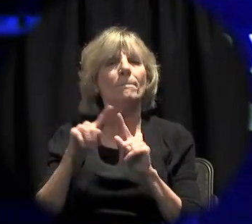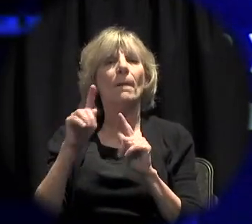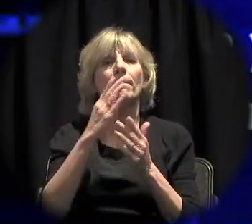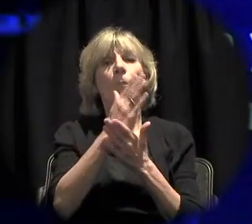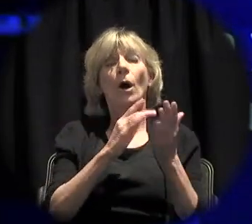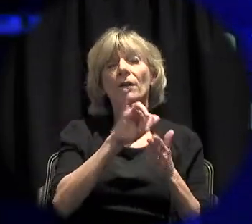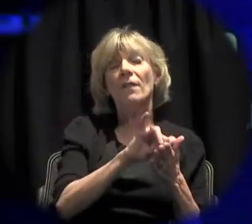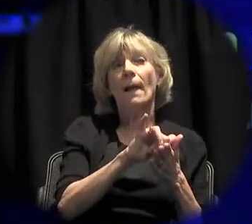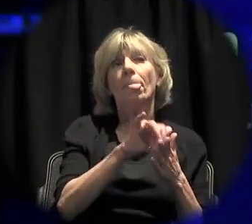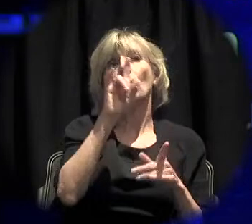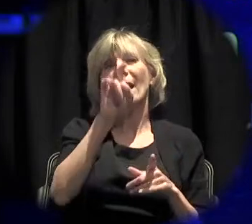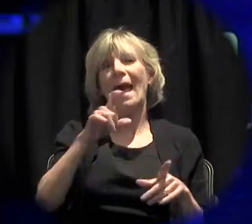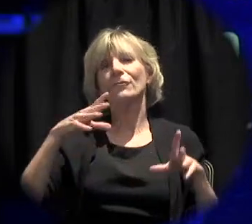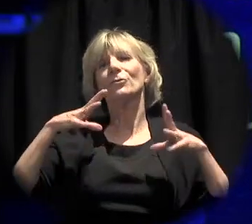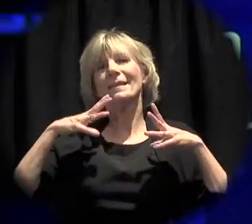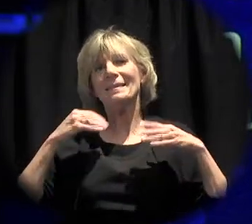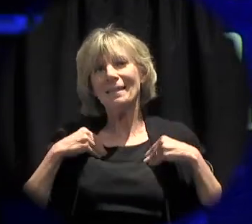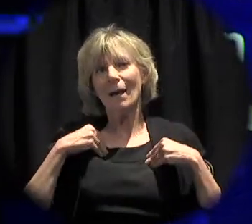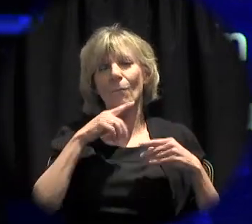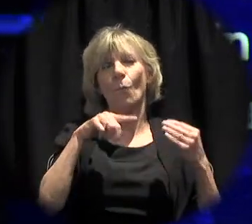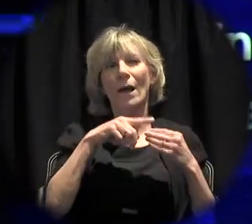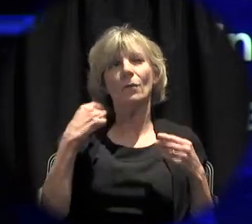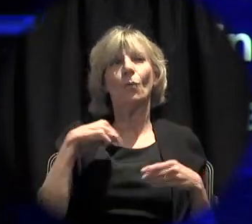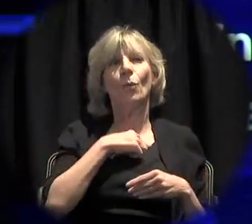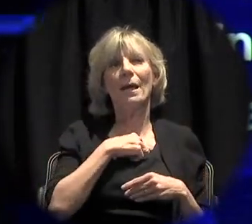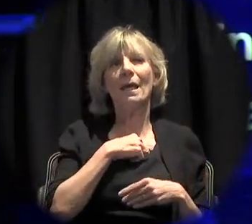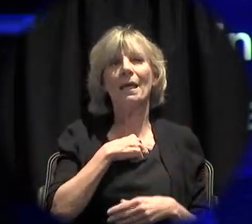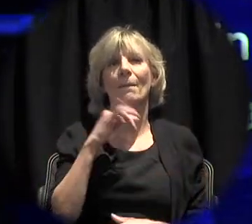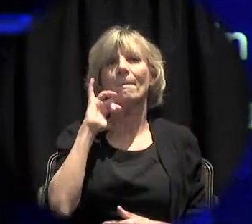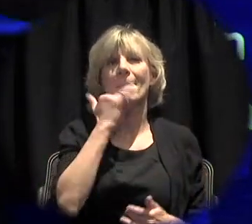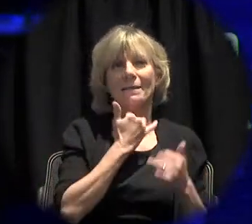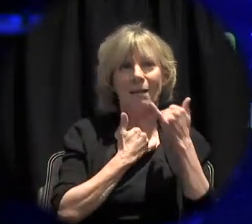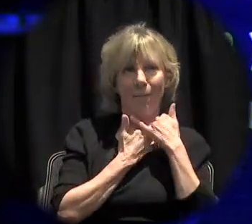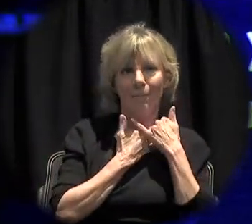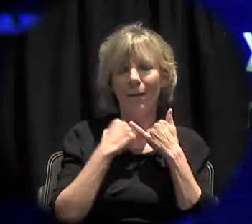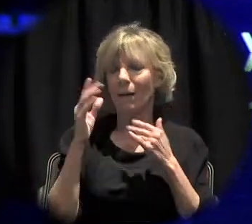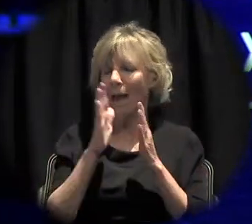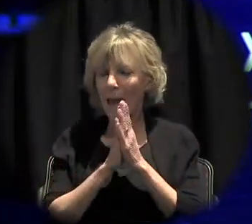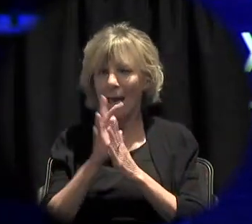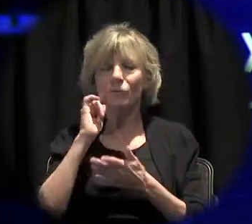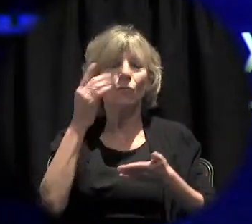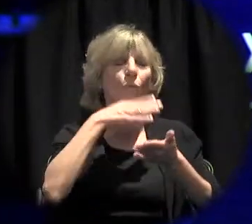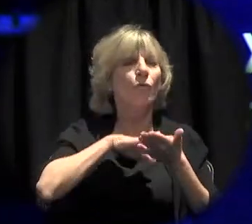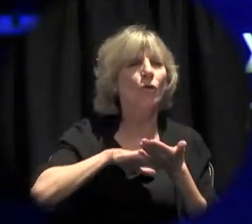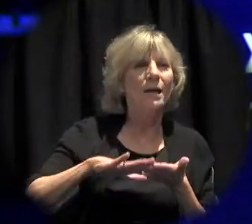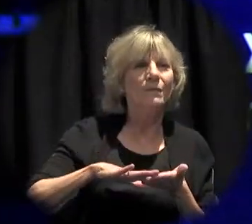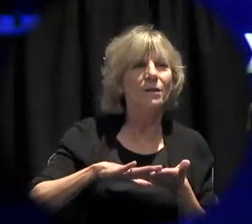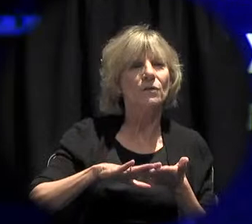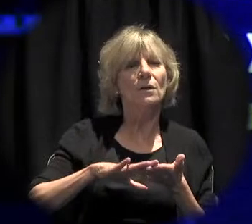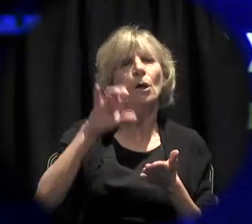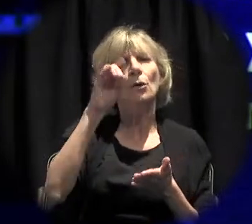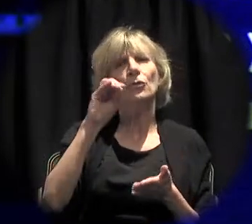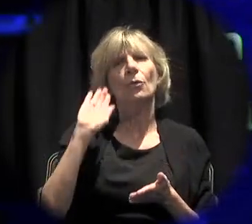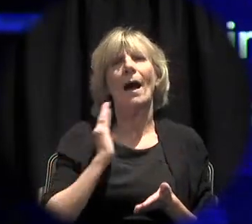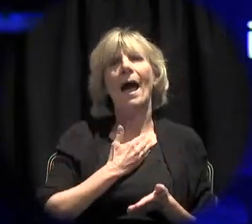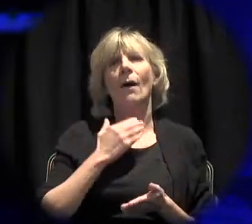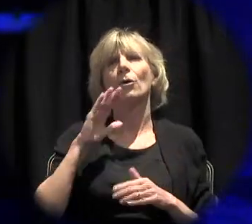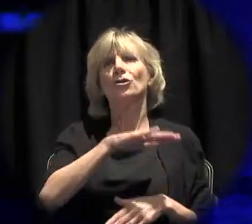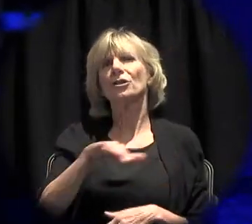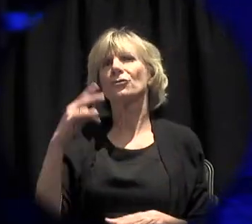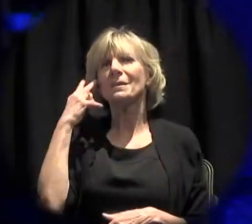up, asking forgiveness. Do our children see our growth and our change? Do they see